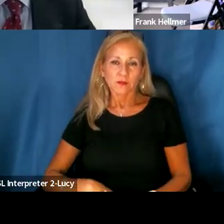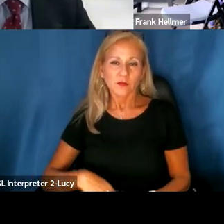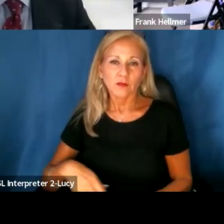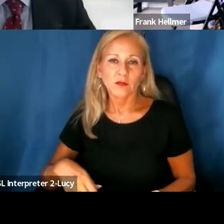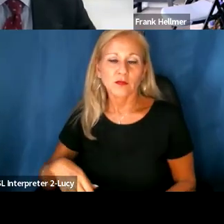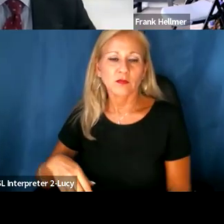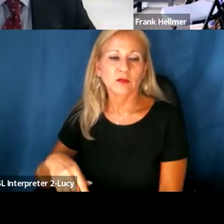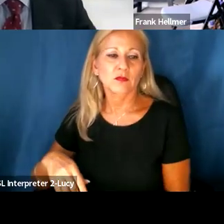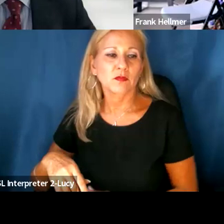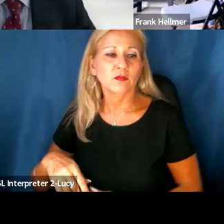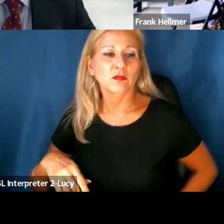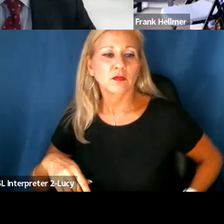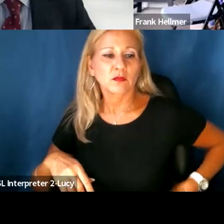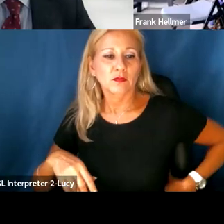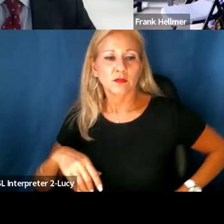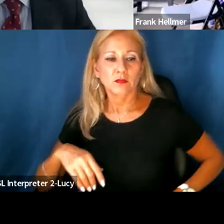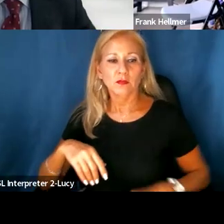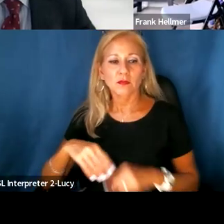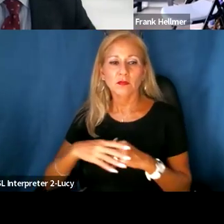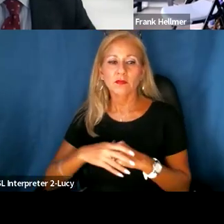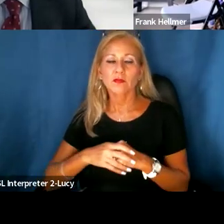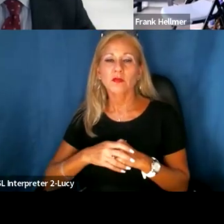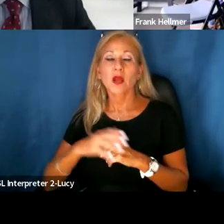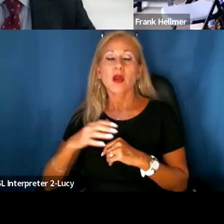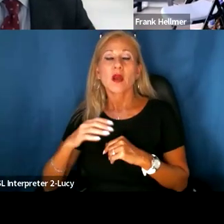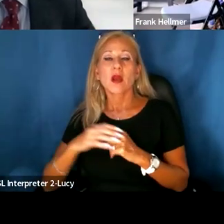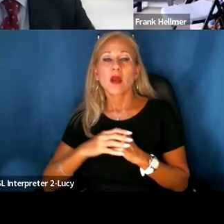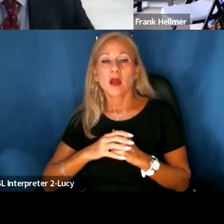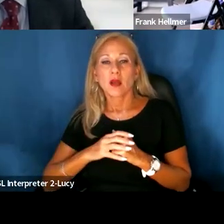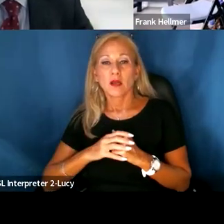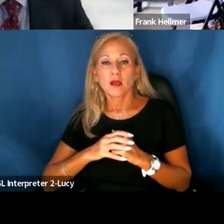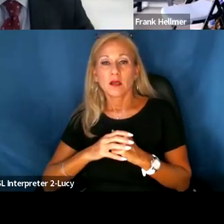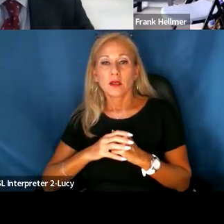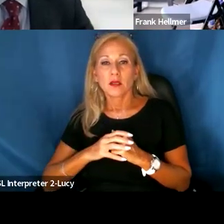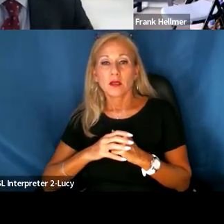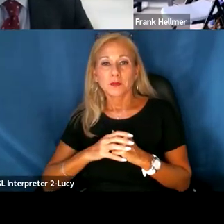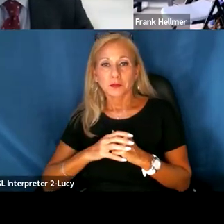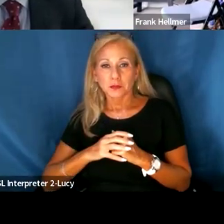common situation anyway. But anyway, back to what I was saying,